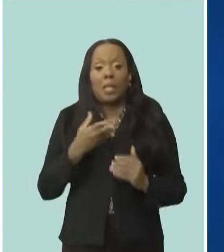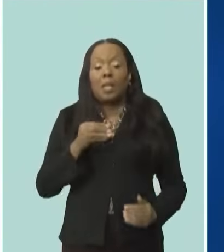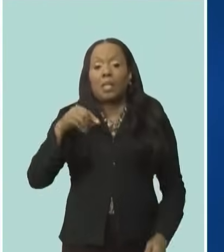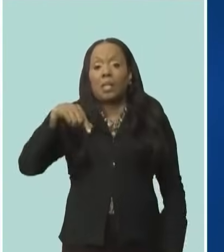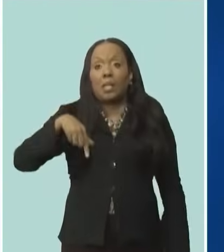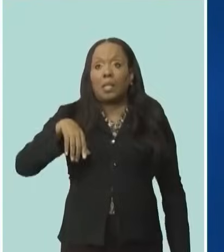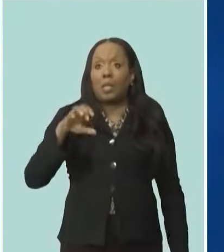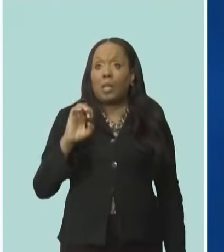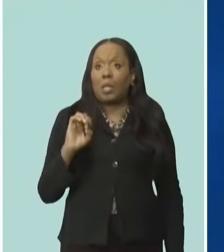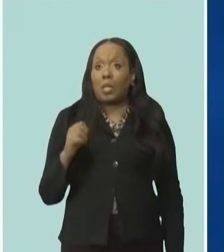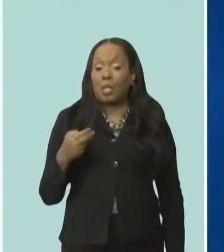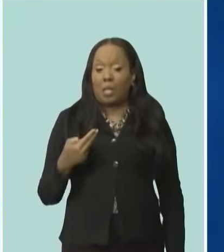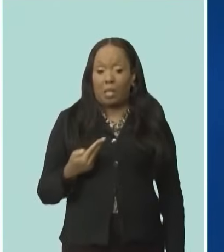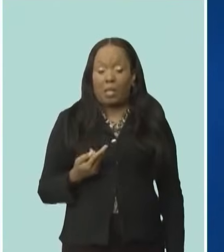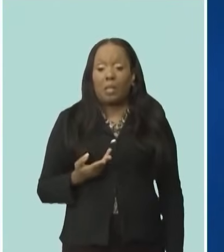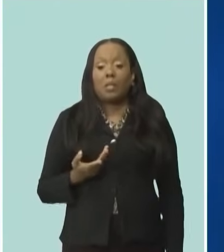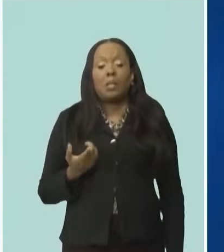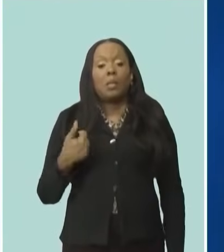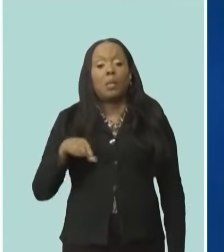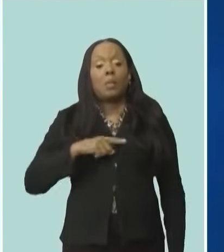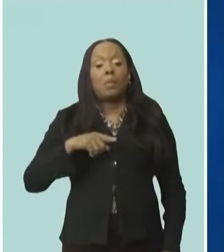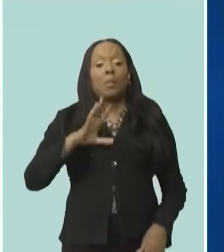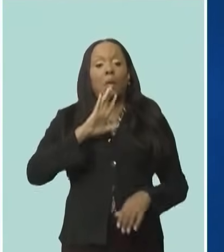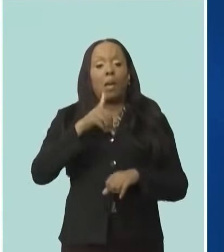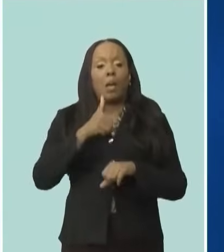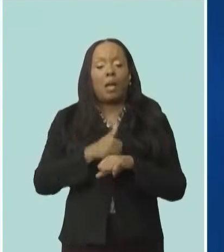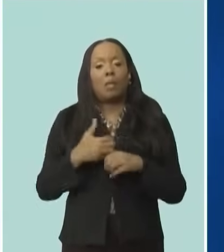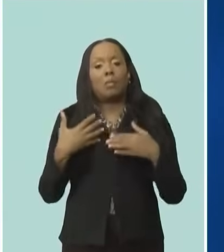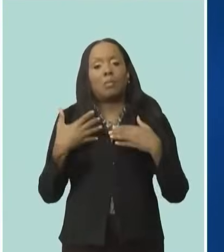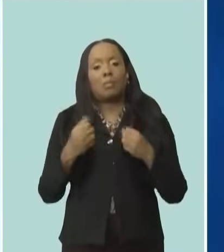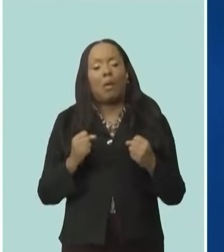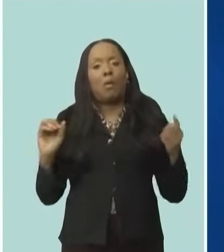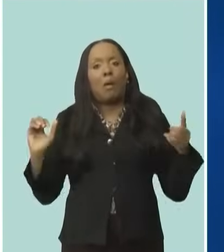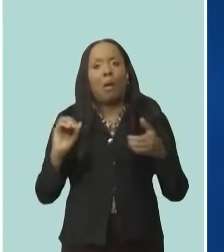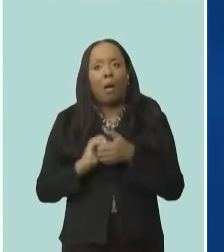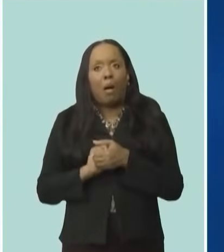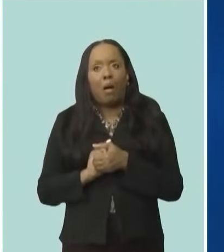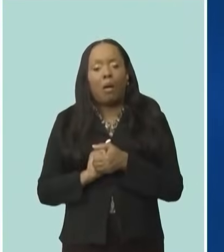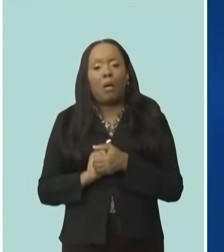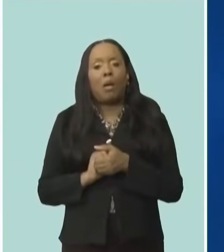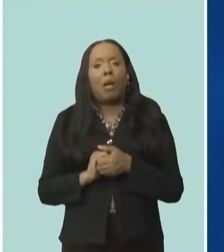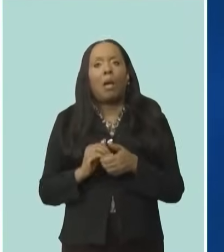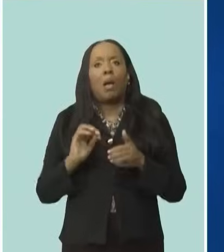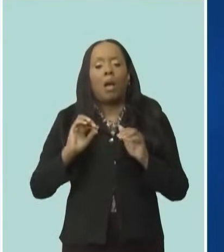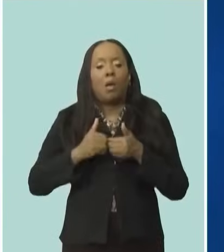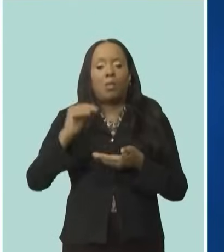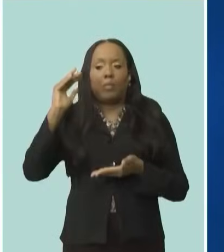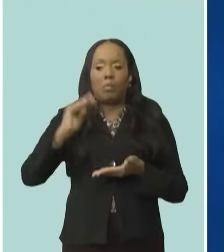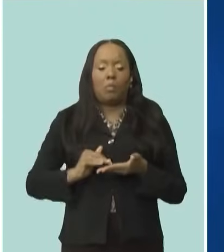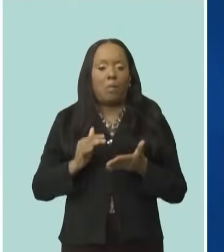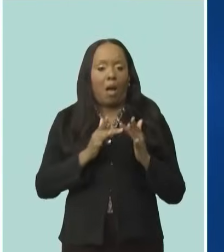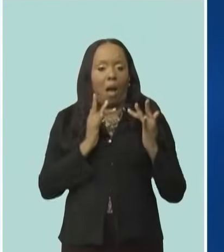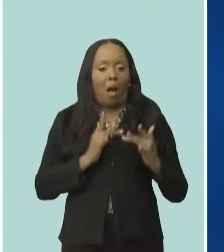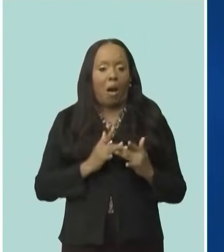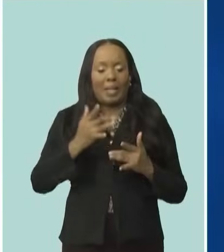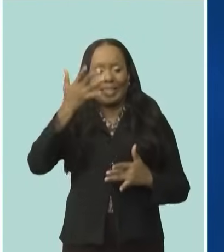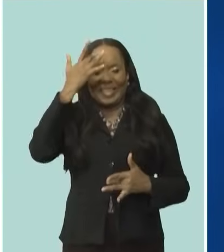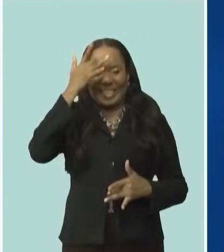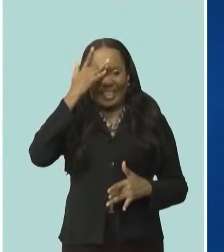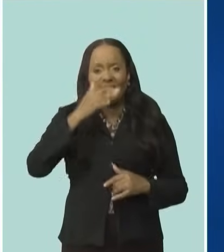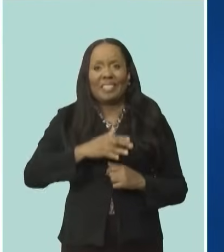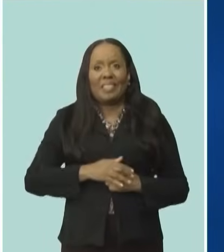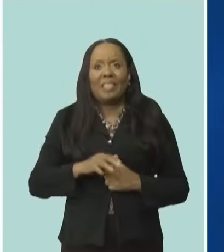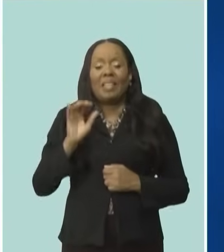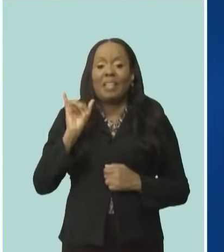QEH's clinical reach, we are forming a powerful alliance in the fight against heart disease. This AI pilot falls within